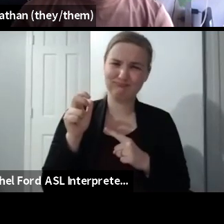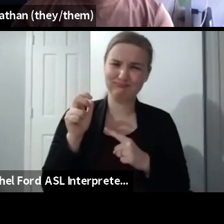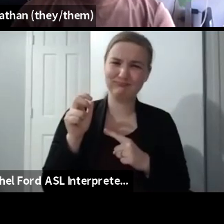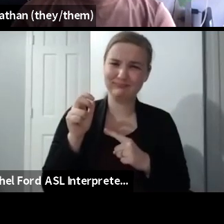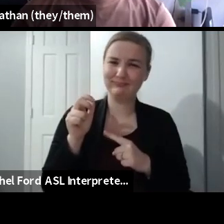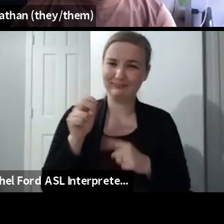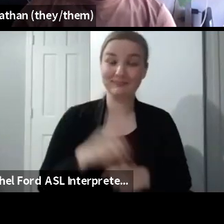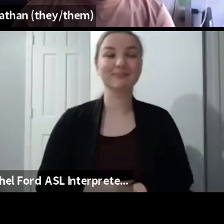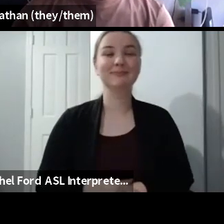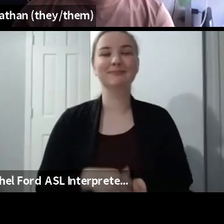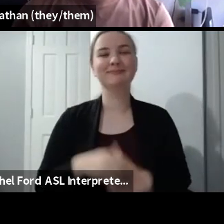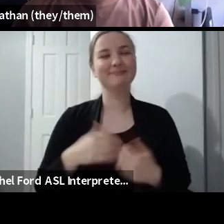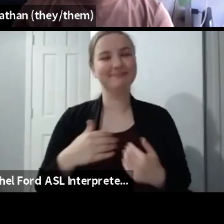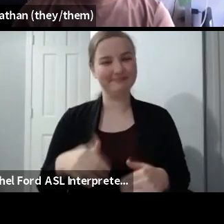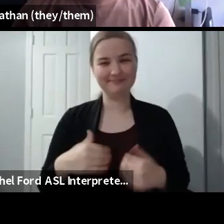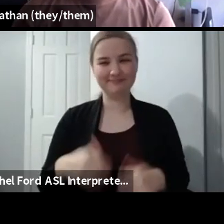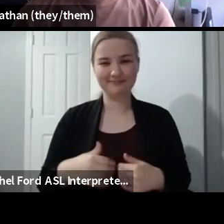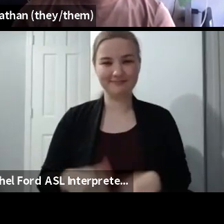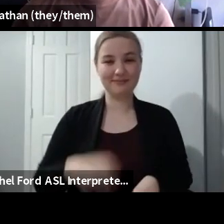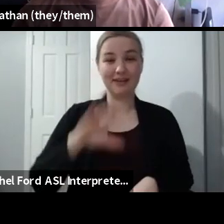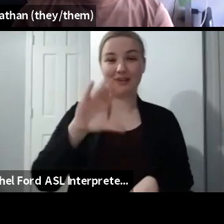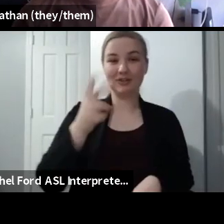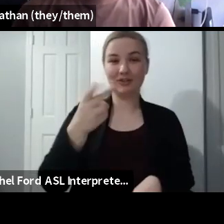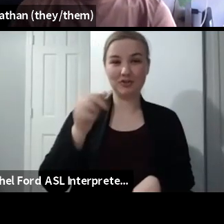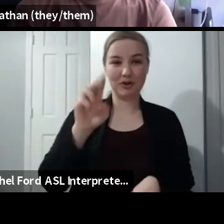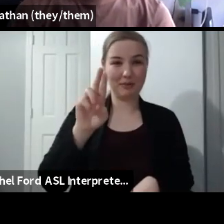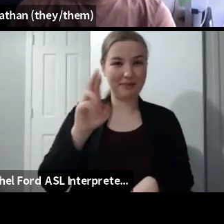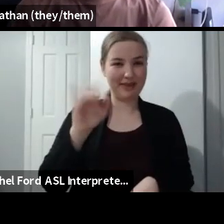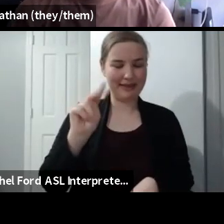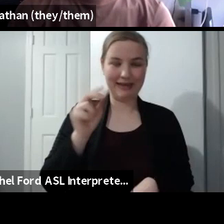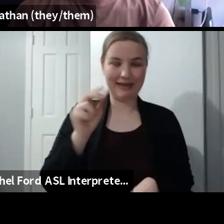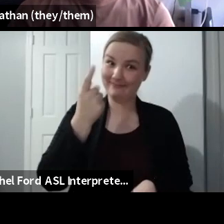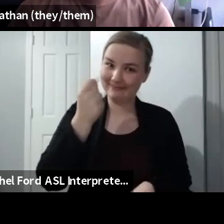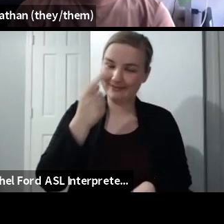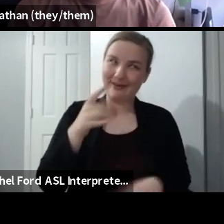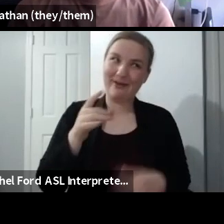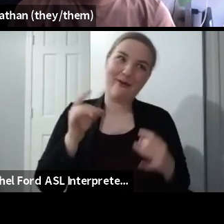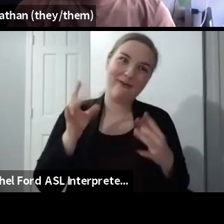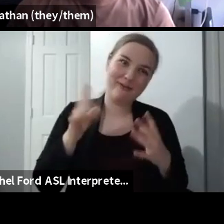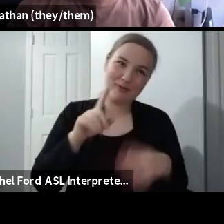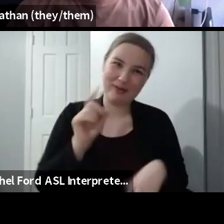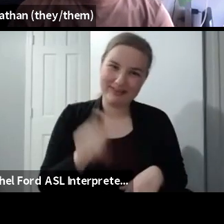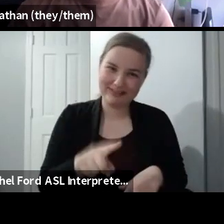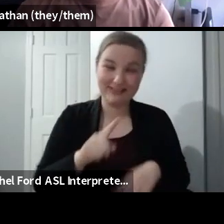have anything, and this is a sick question, but I'm asking it anyway. Anything coming up